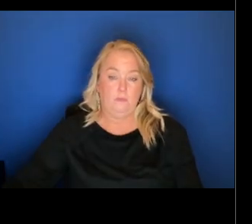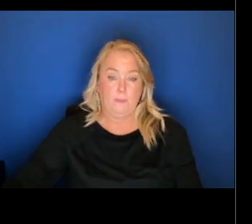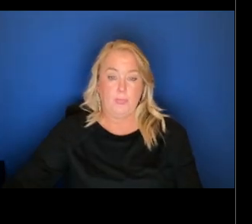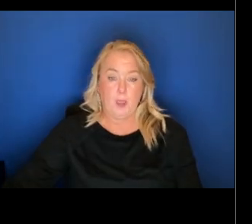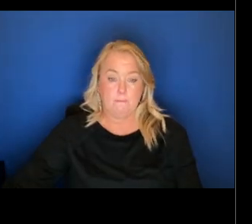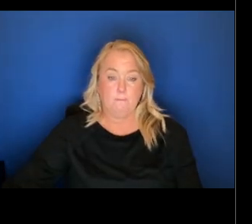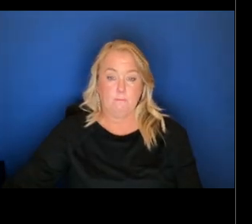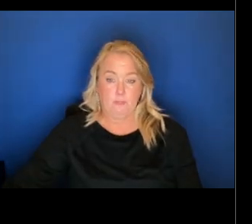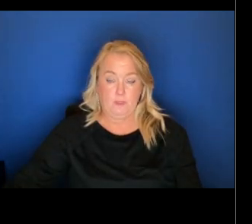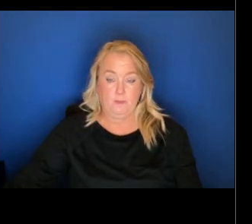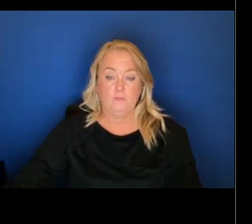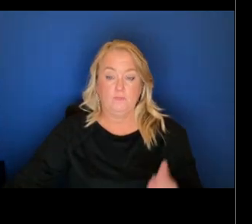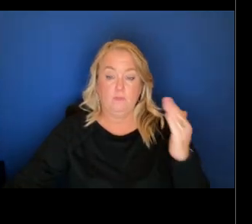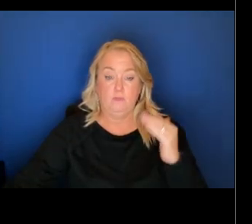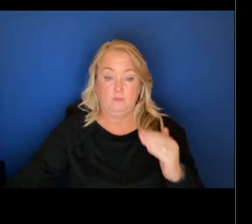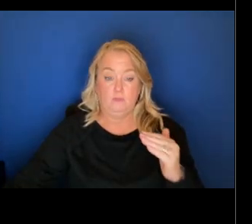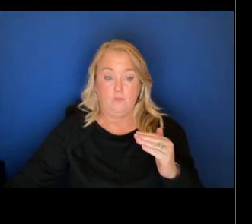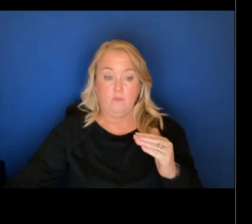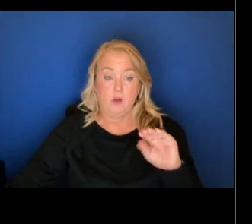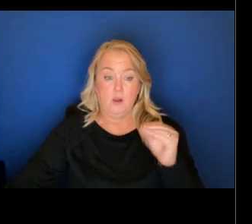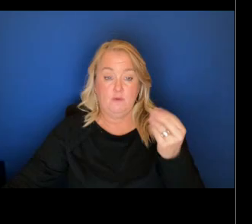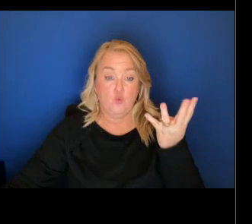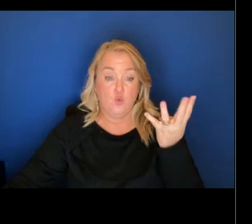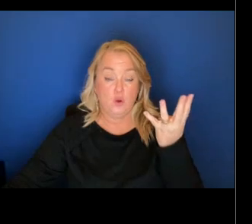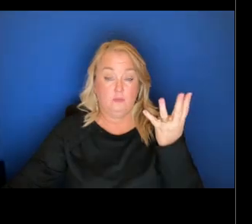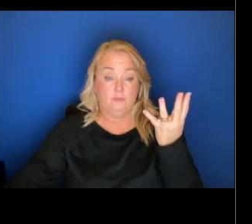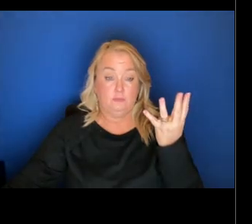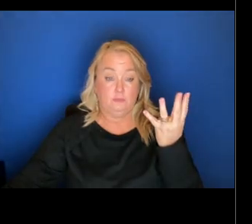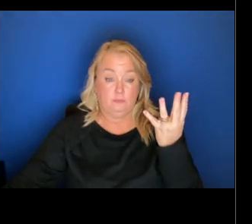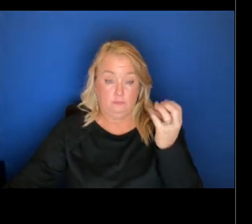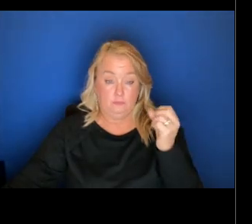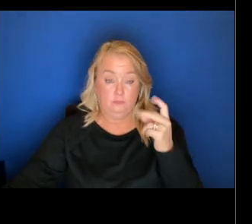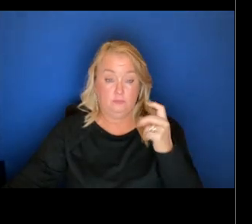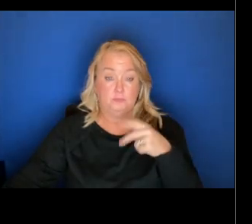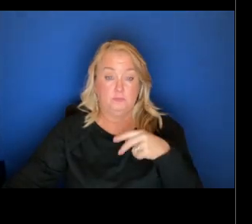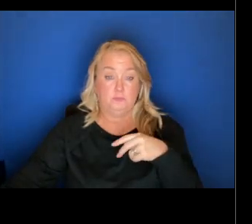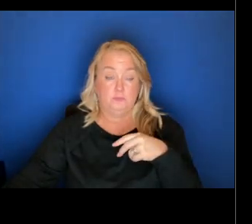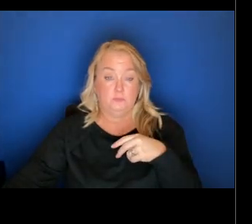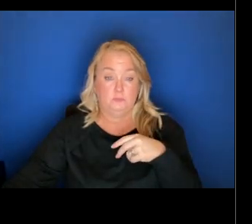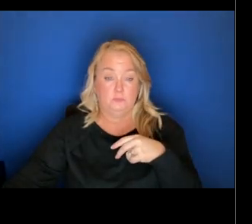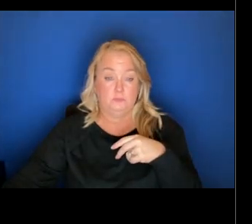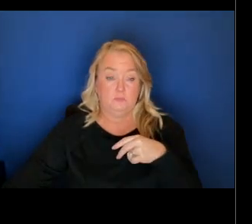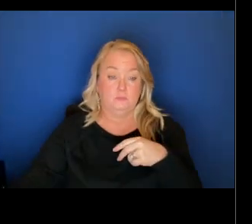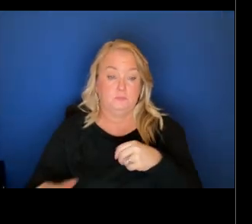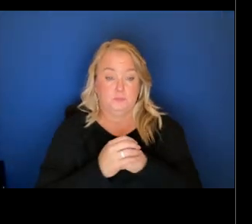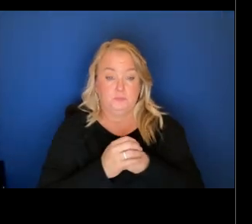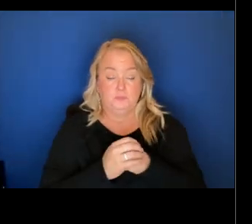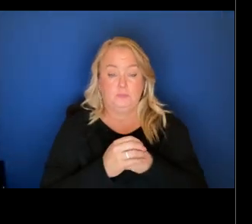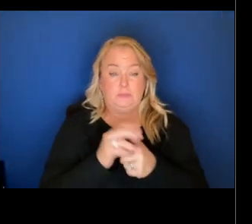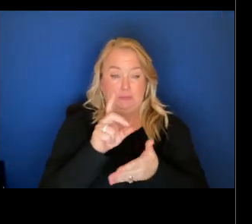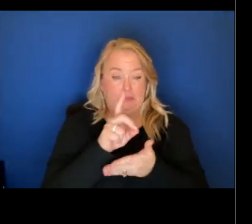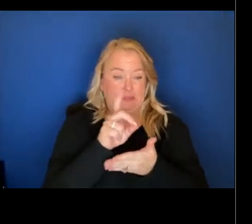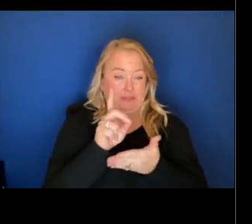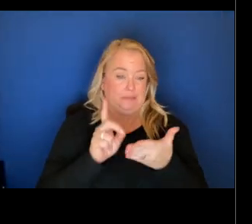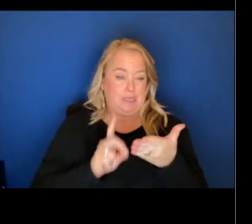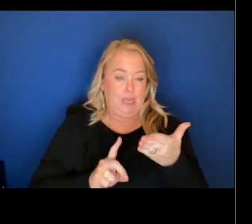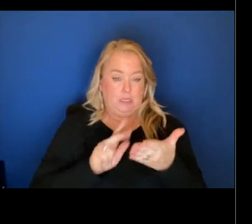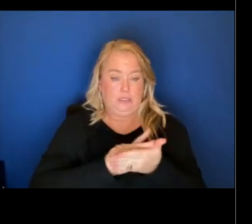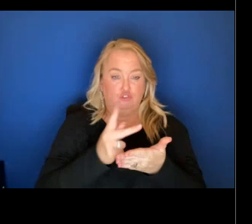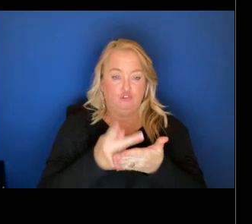And that takes us to topic 4, designing kitchen clear floor space.